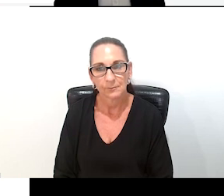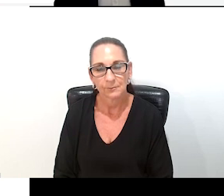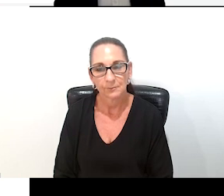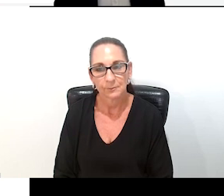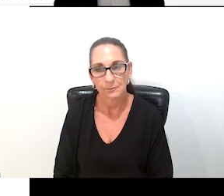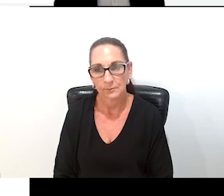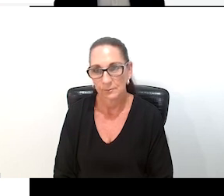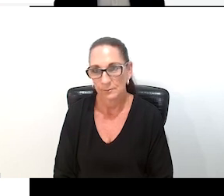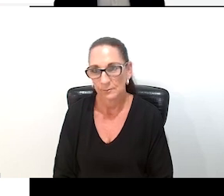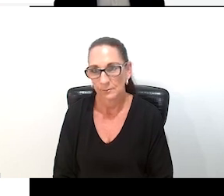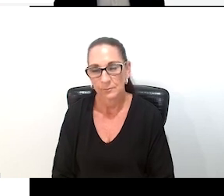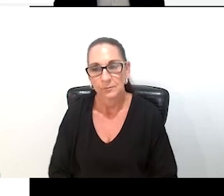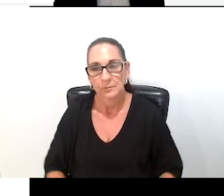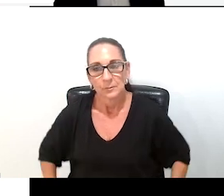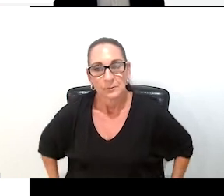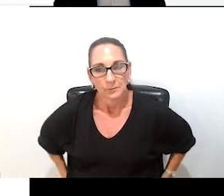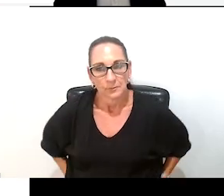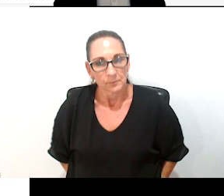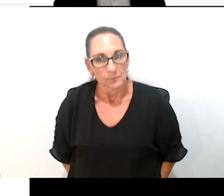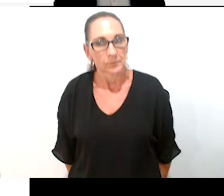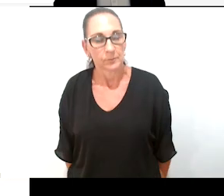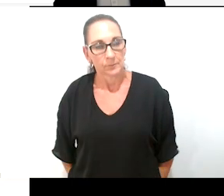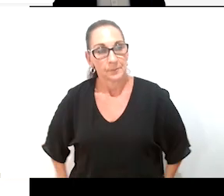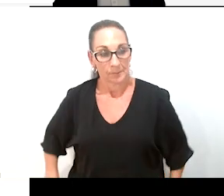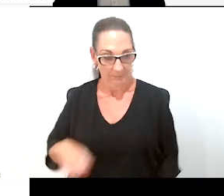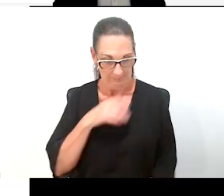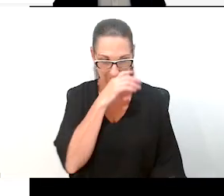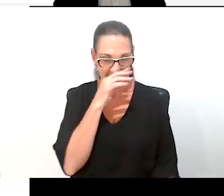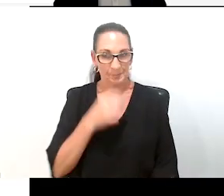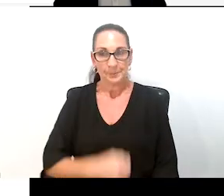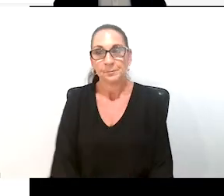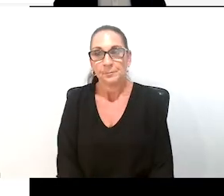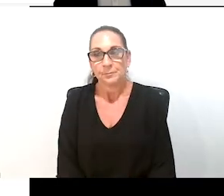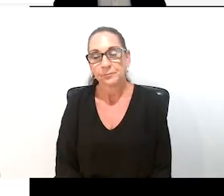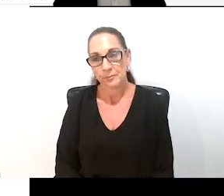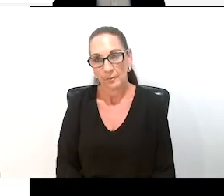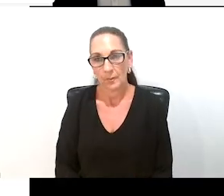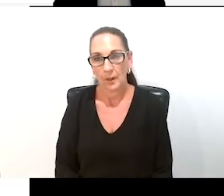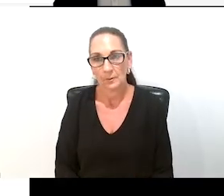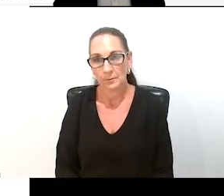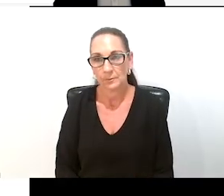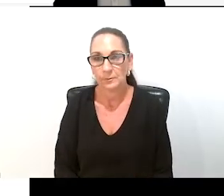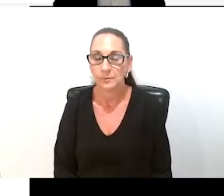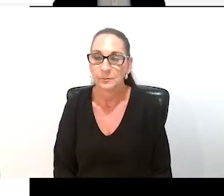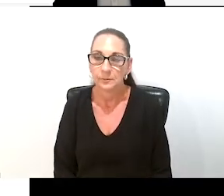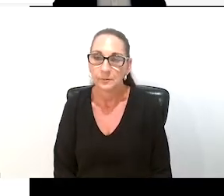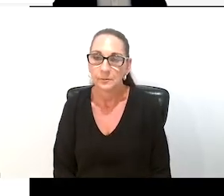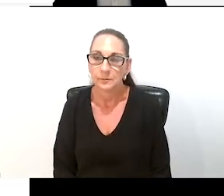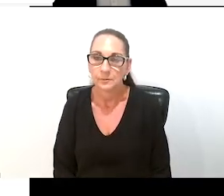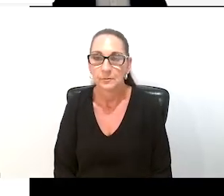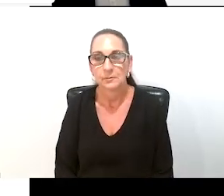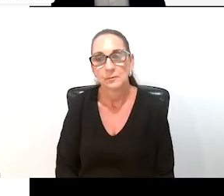with intellectual disability were overrepresented by 4 times the expected rate in New South Wales